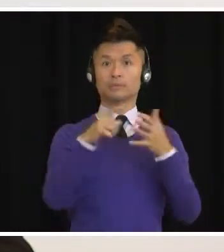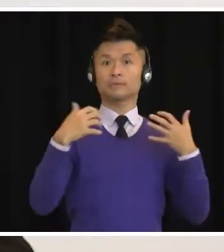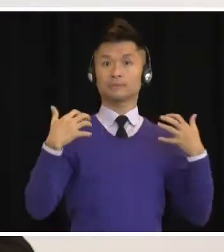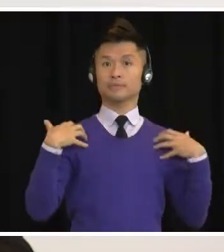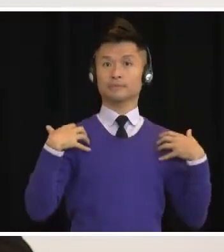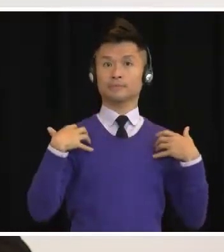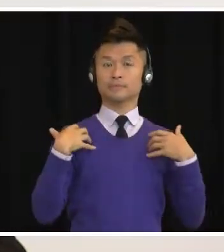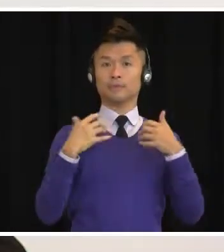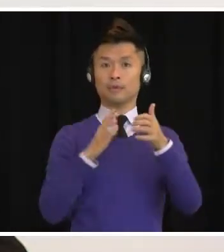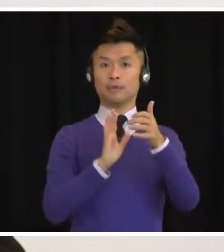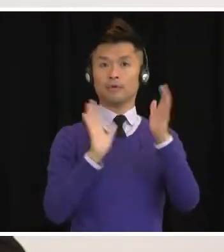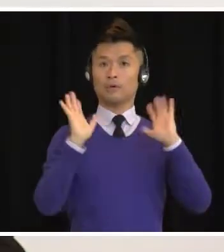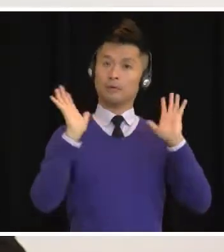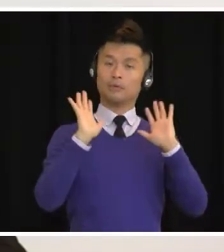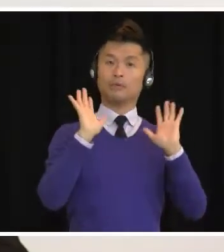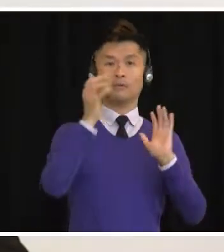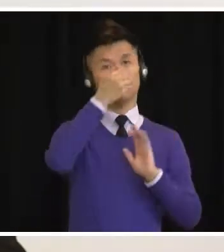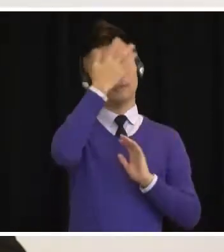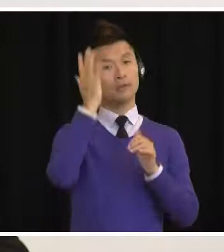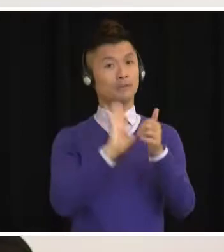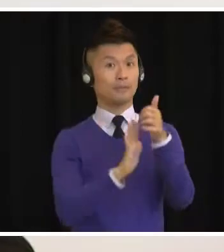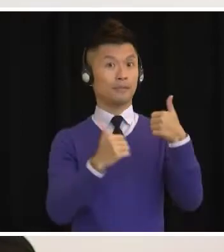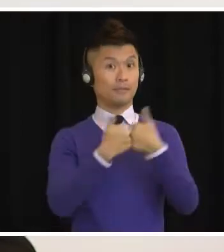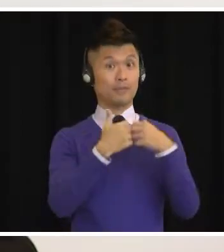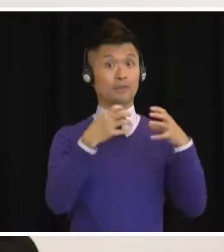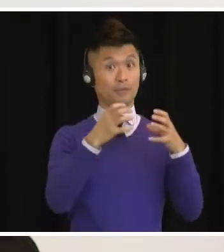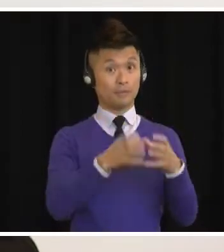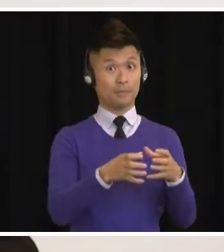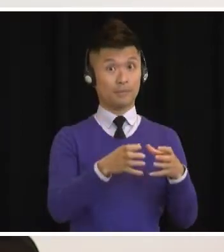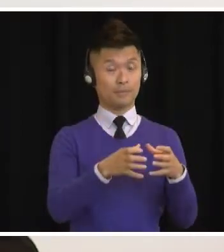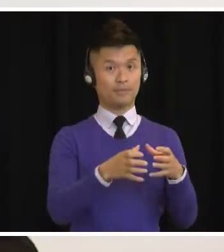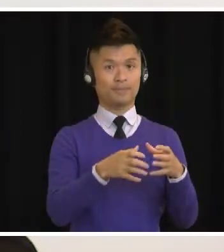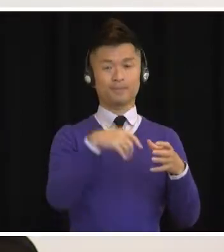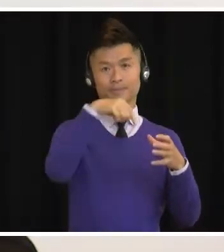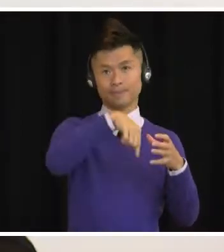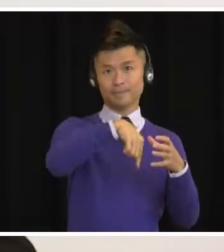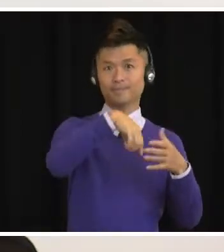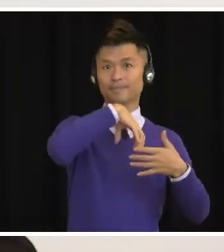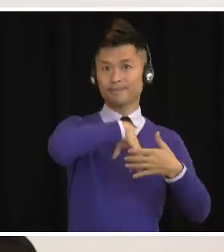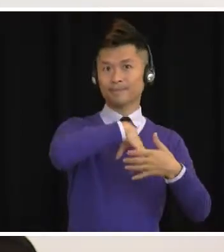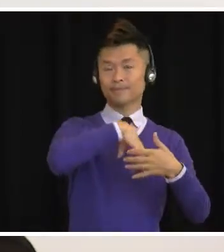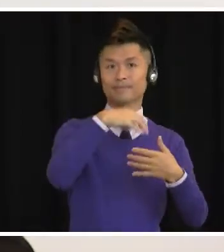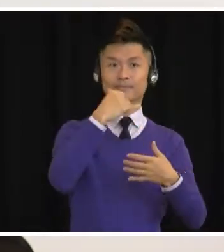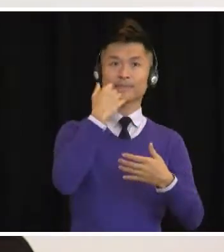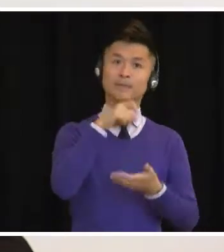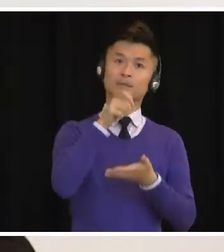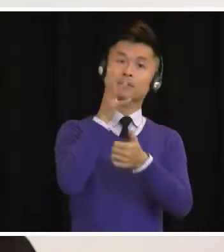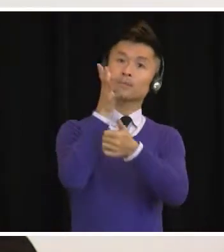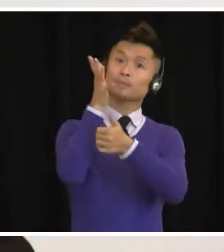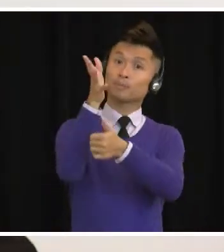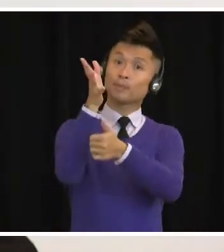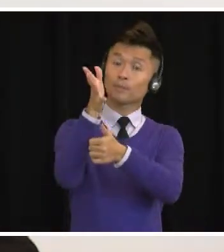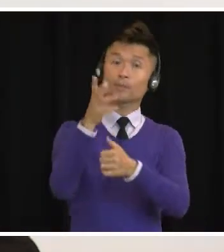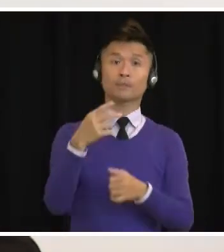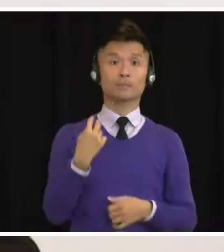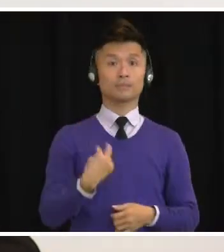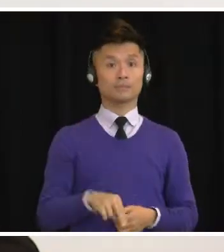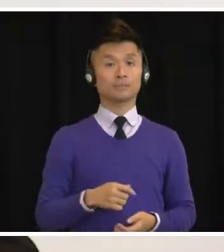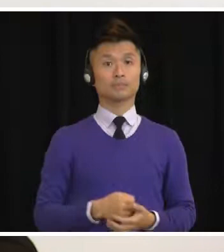which could raise questions and even promote legislation as